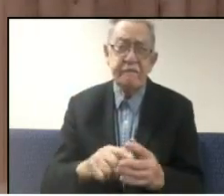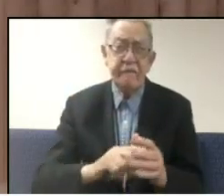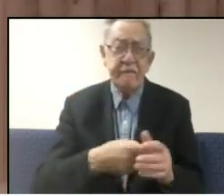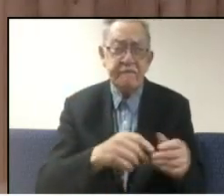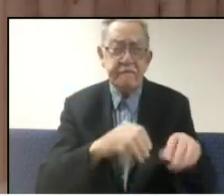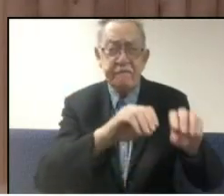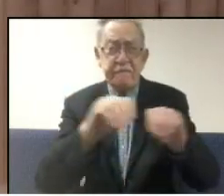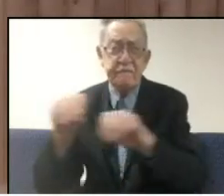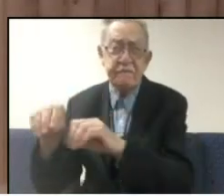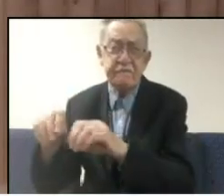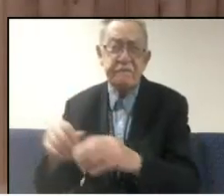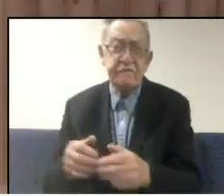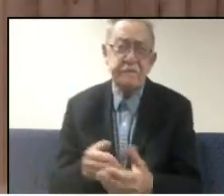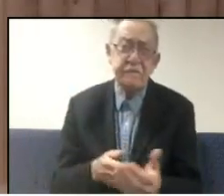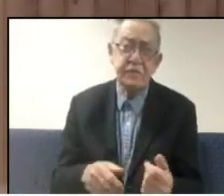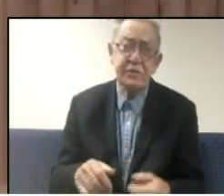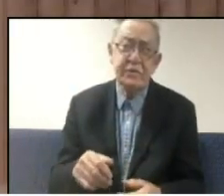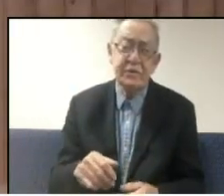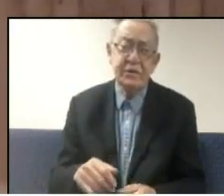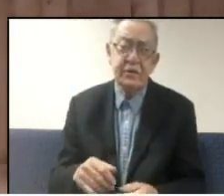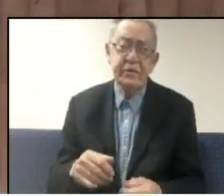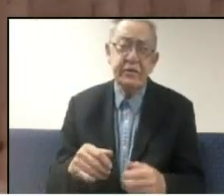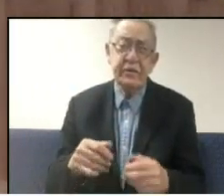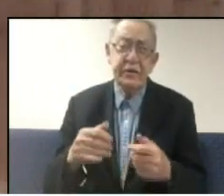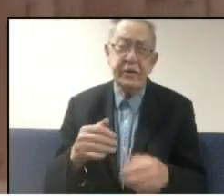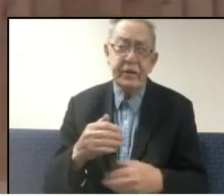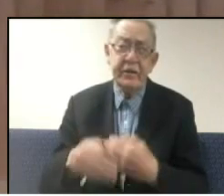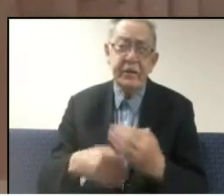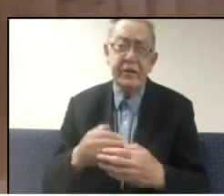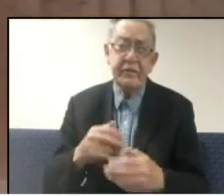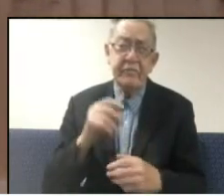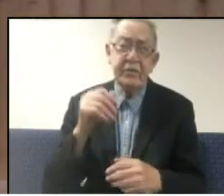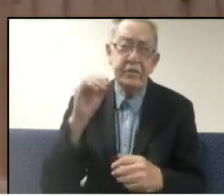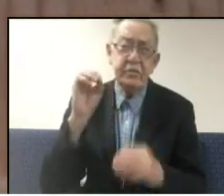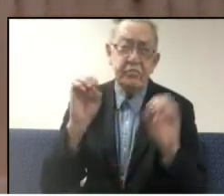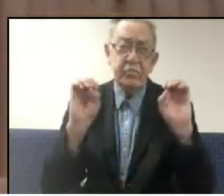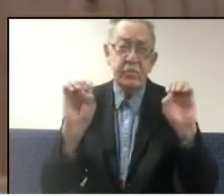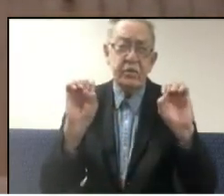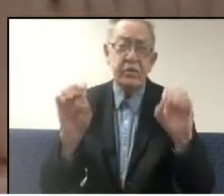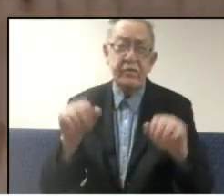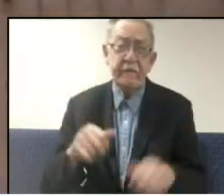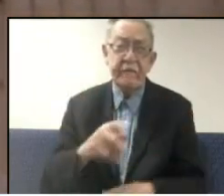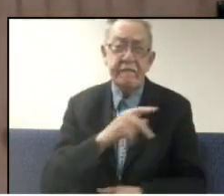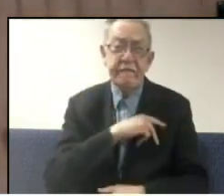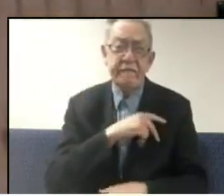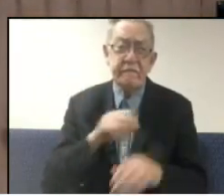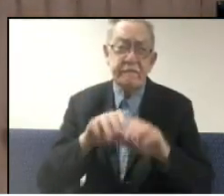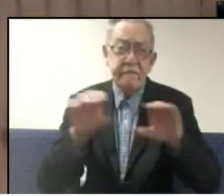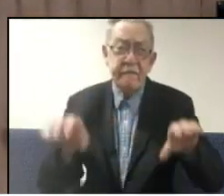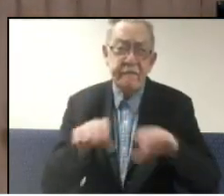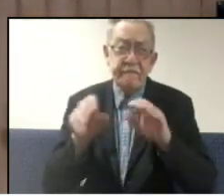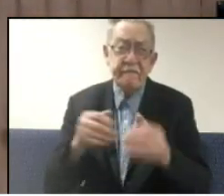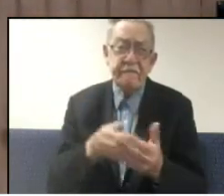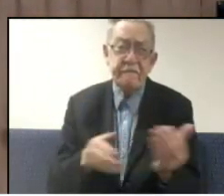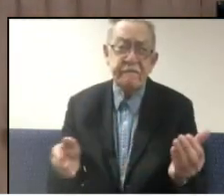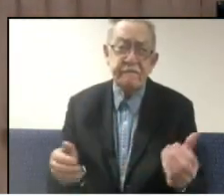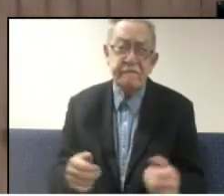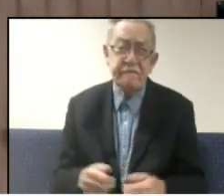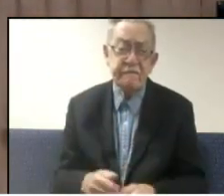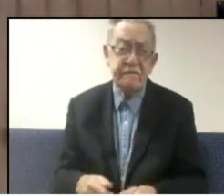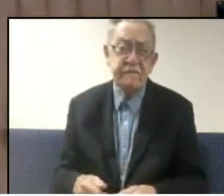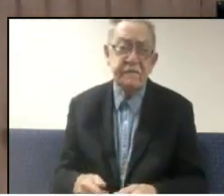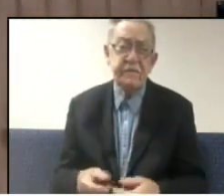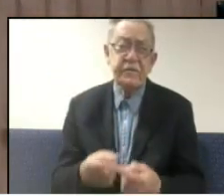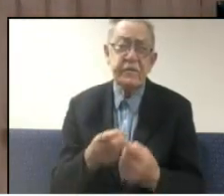on certain specific kinds of teaching. And they were seeing that what Paul was doing was something that had been derived